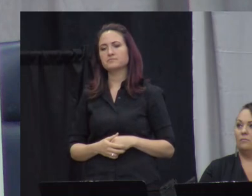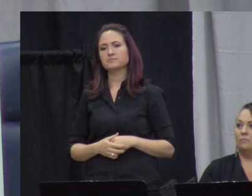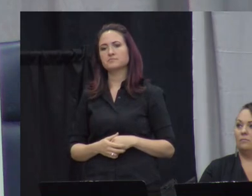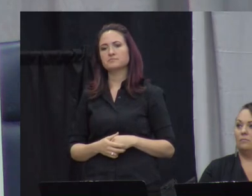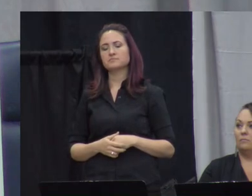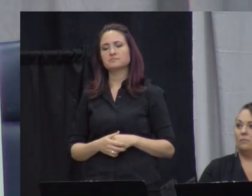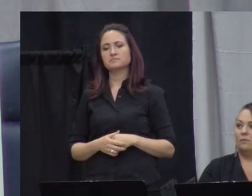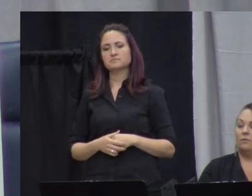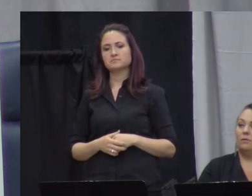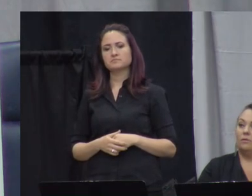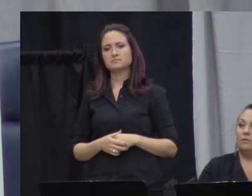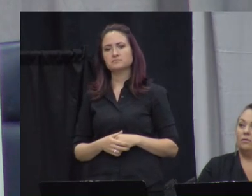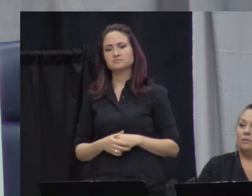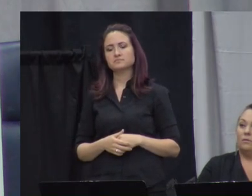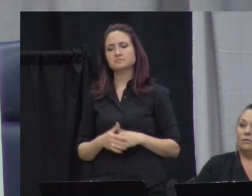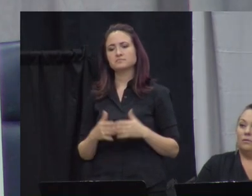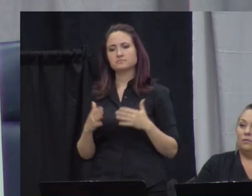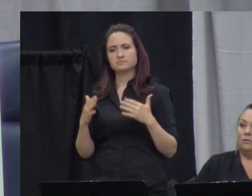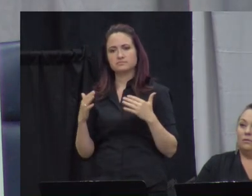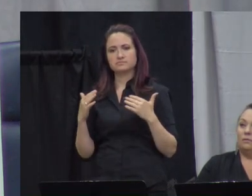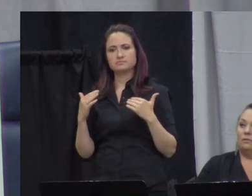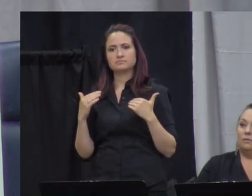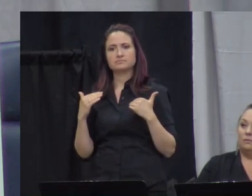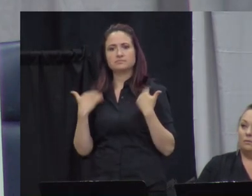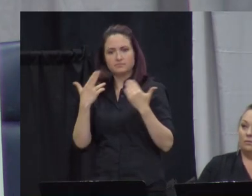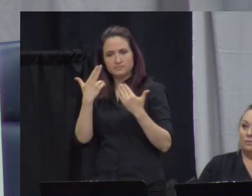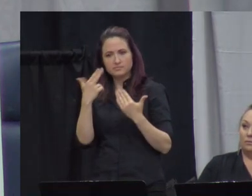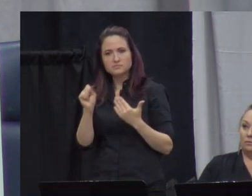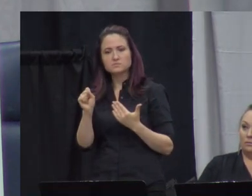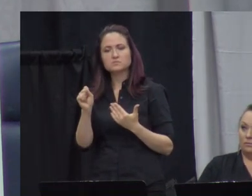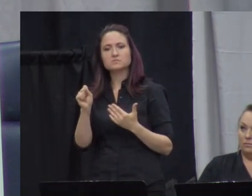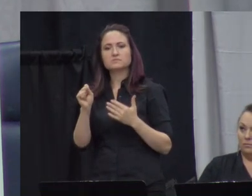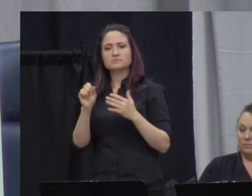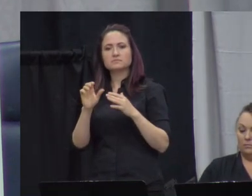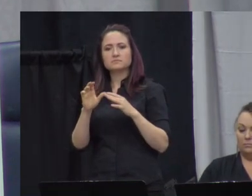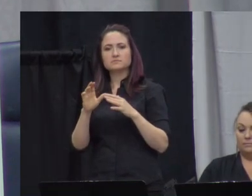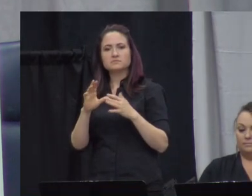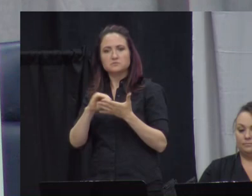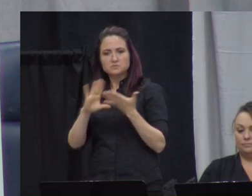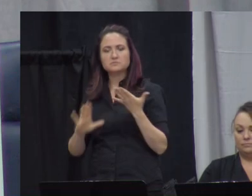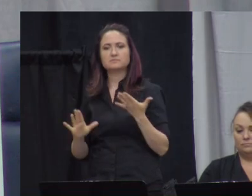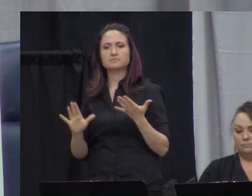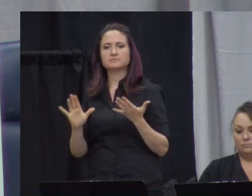Youngest of all Manzano High School students, children you might say,